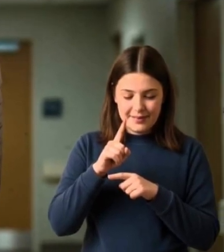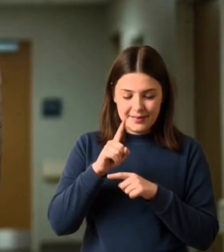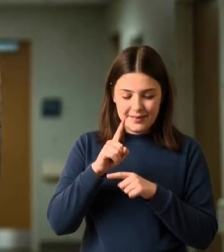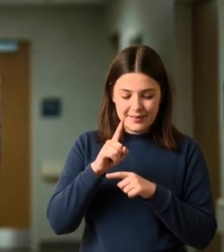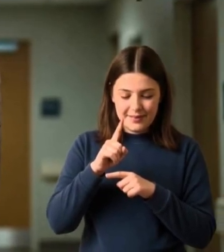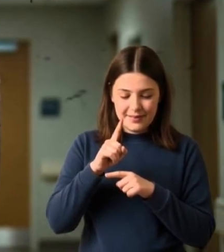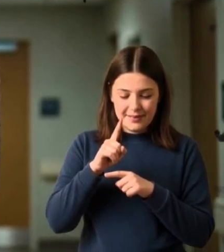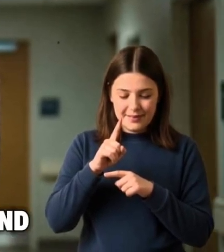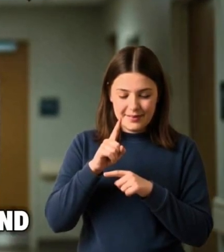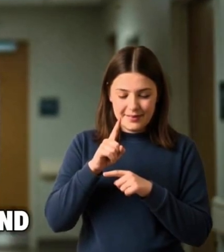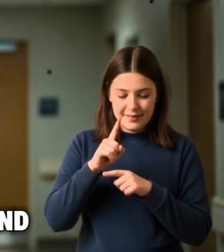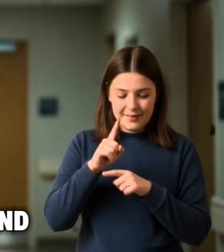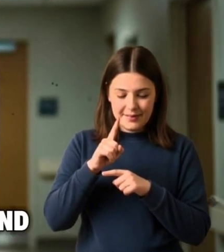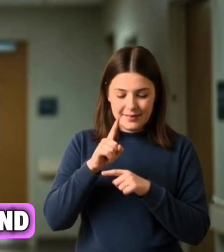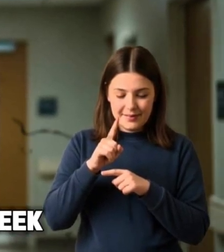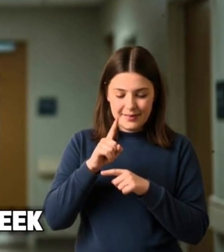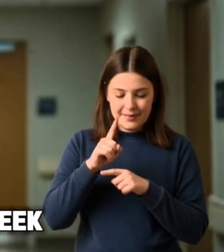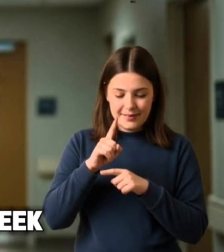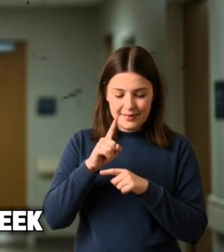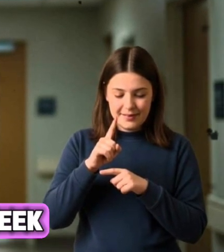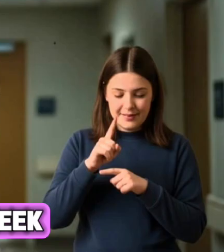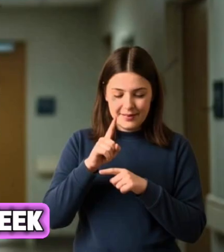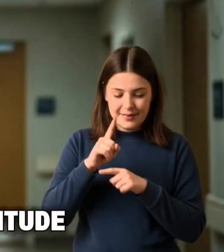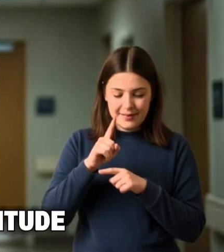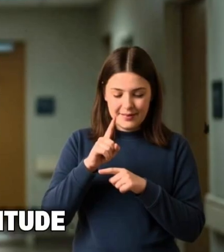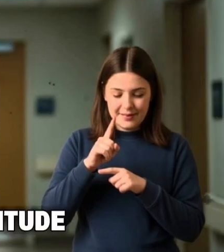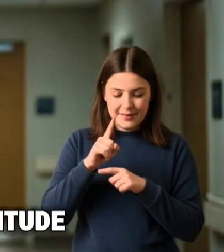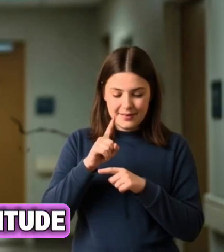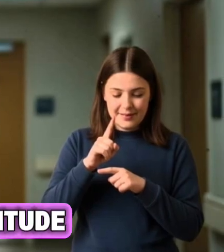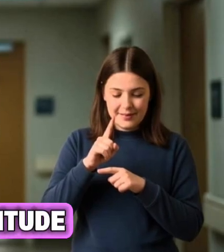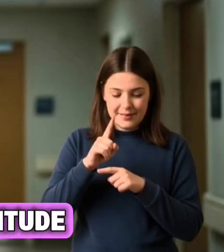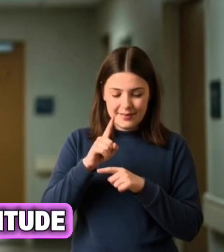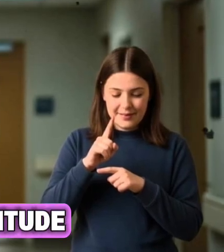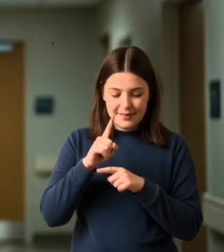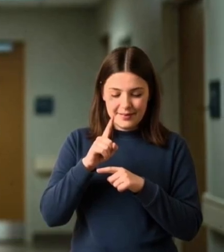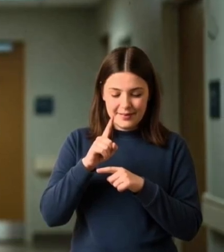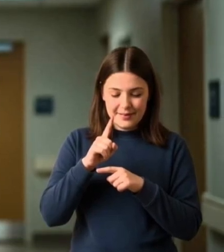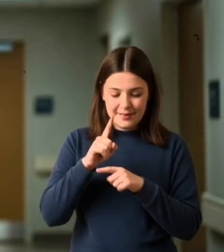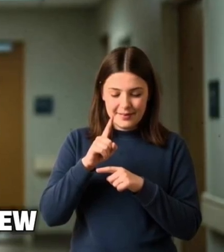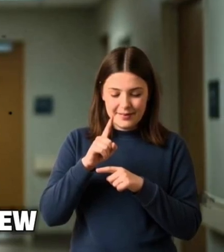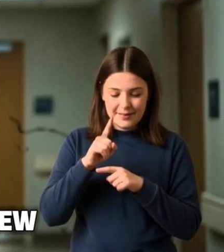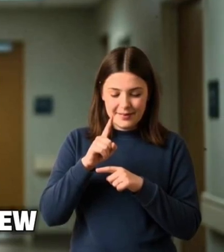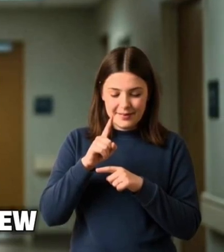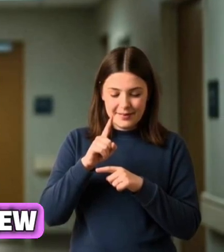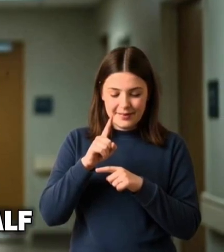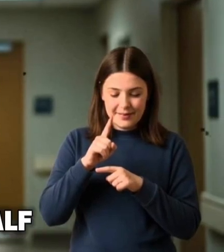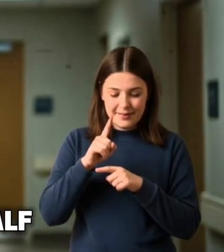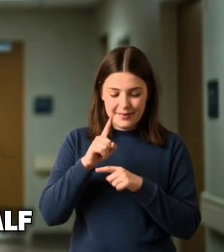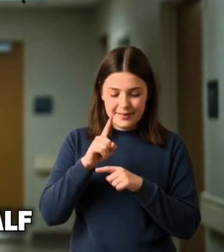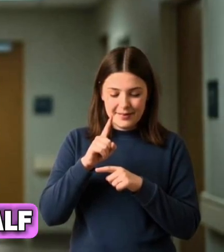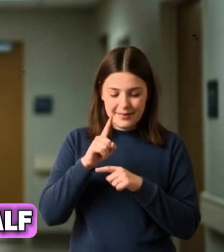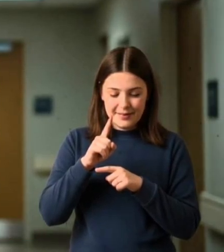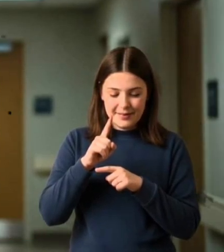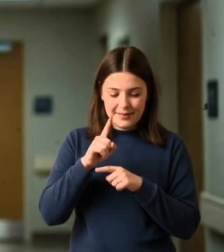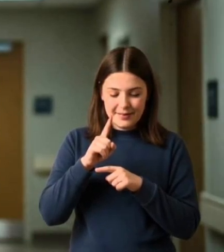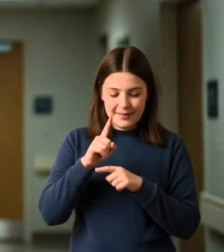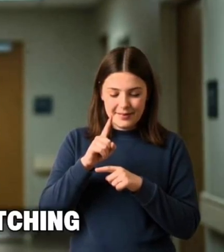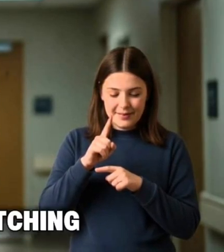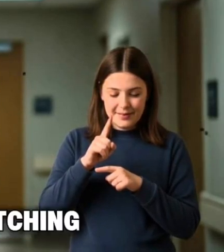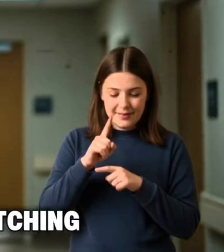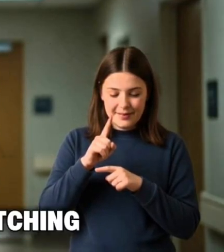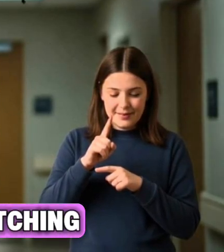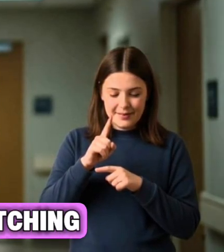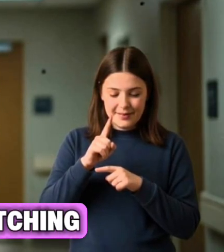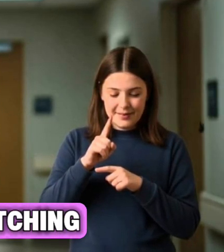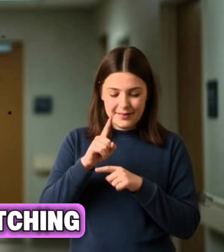with her. She reached out and touched Mira's cheek, trembling with gratitude. Neither of them knew that behind the half-open door,